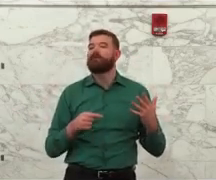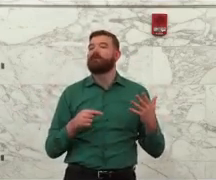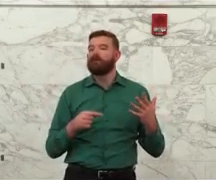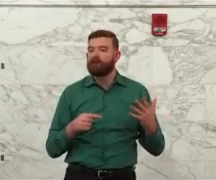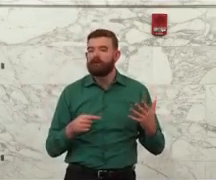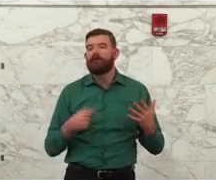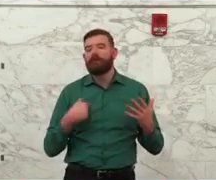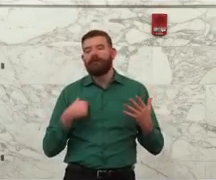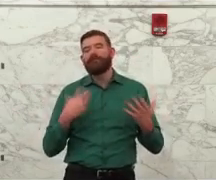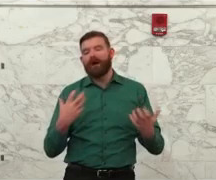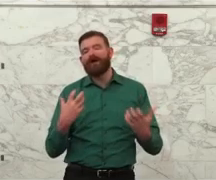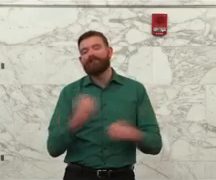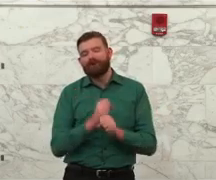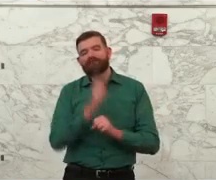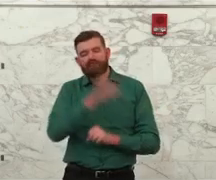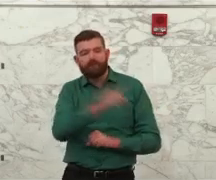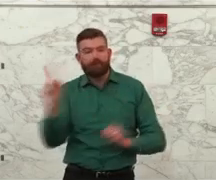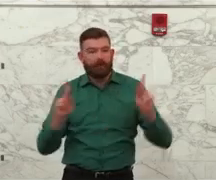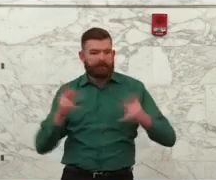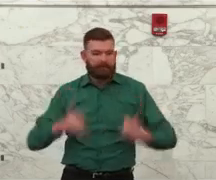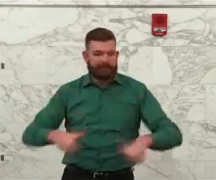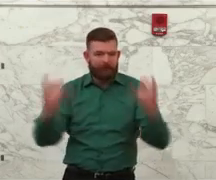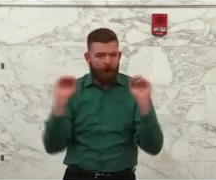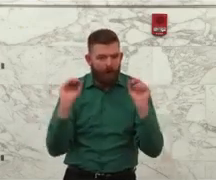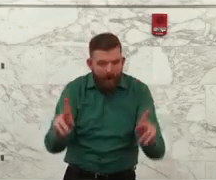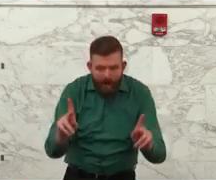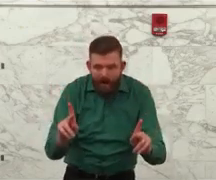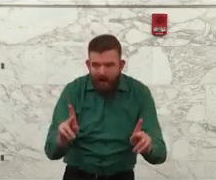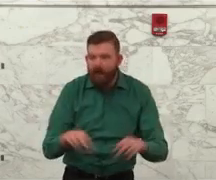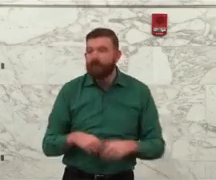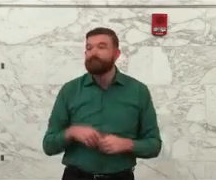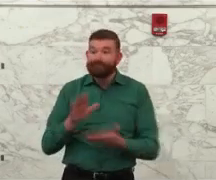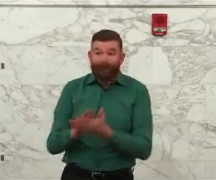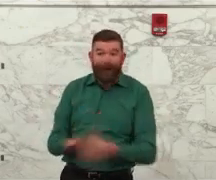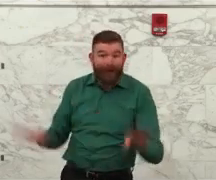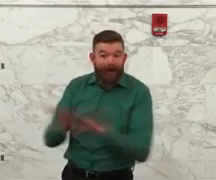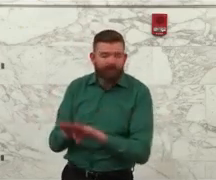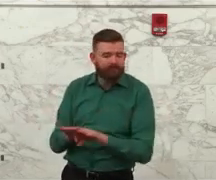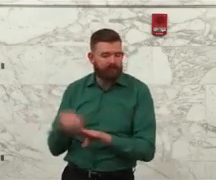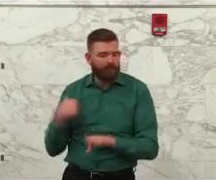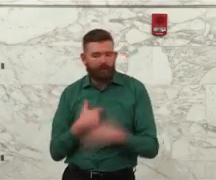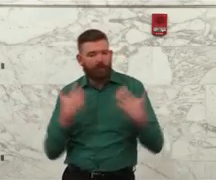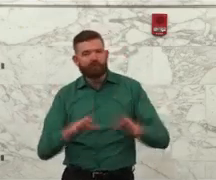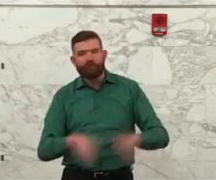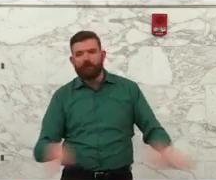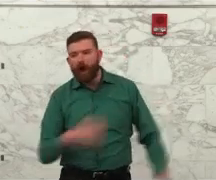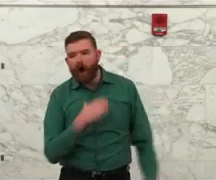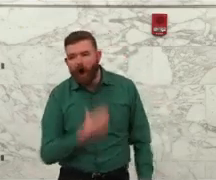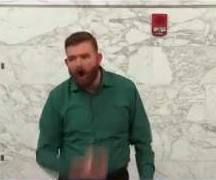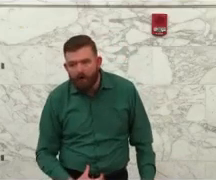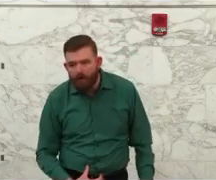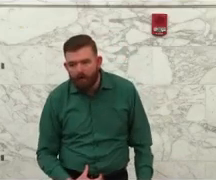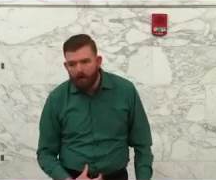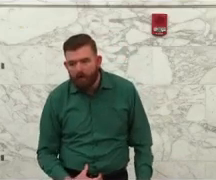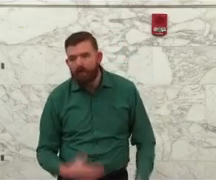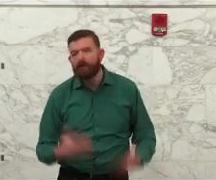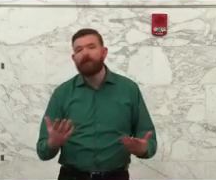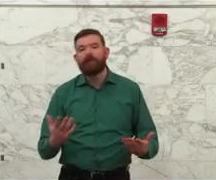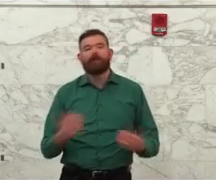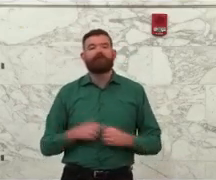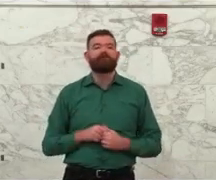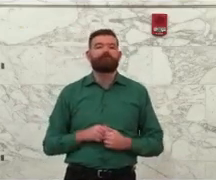no, the remote learning stuff that we had figured out, the daycare, which is complicated, that we had done. So waiting a day or two to